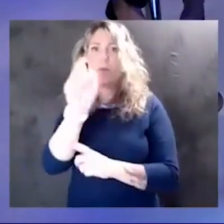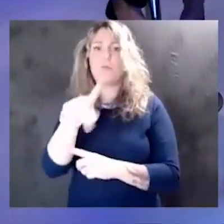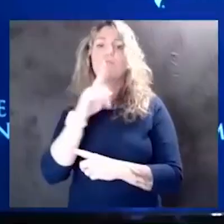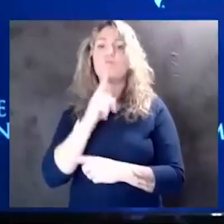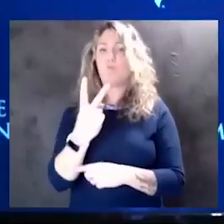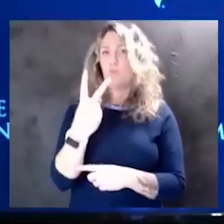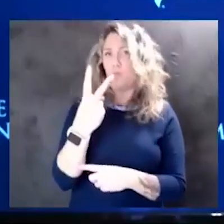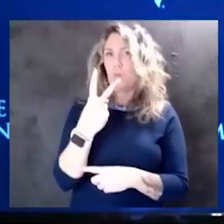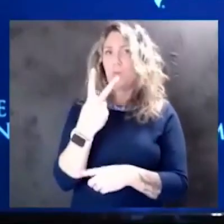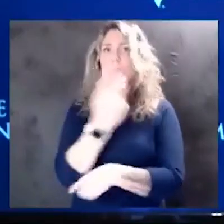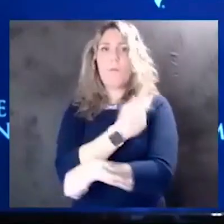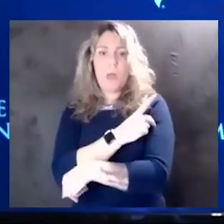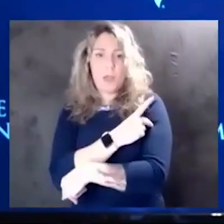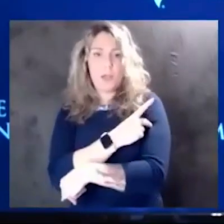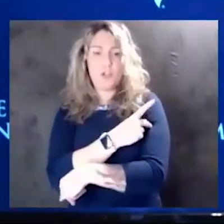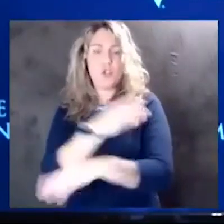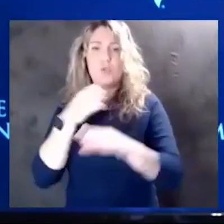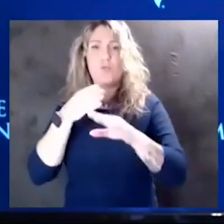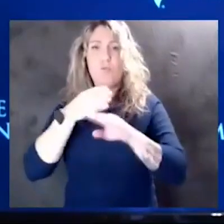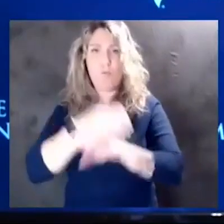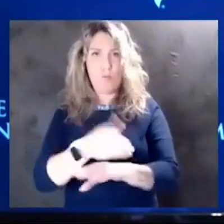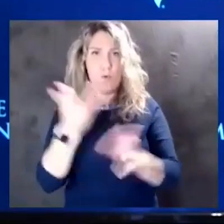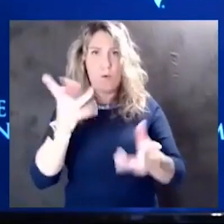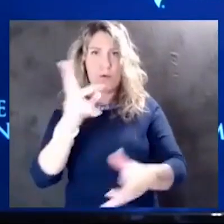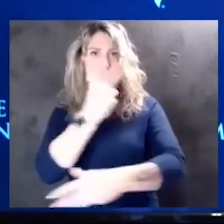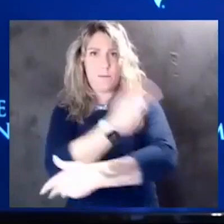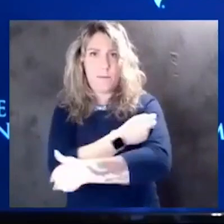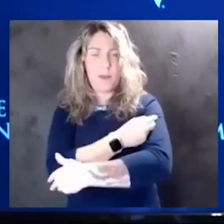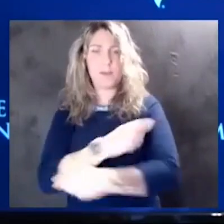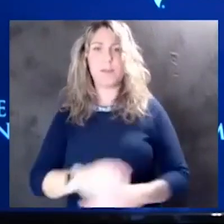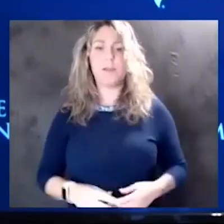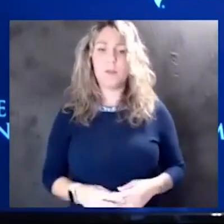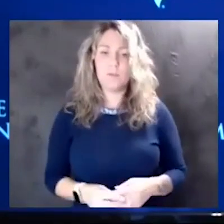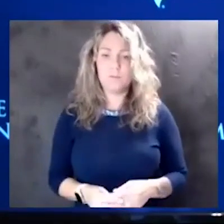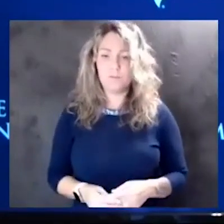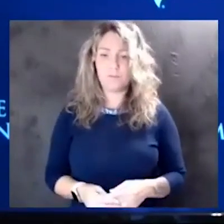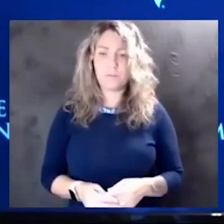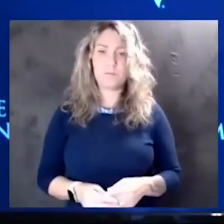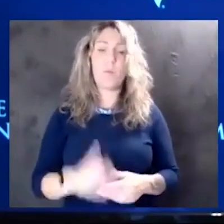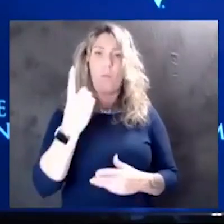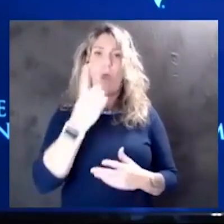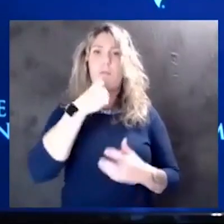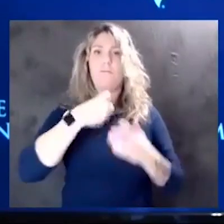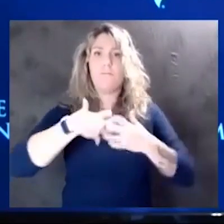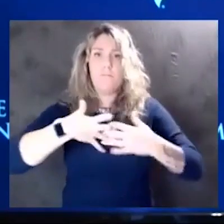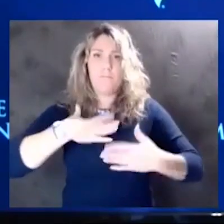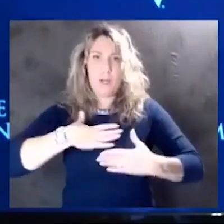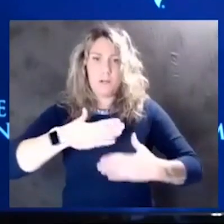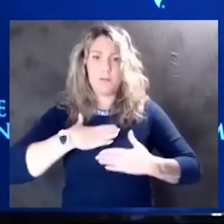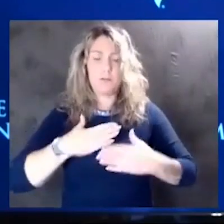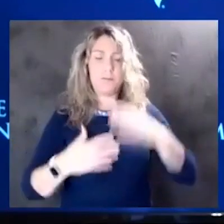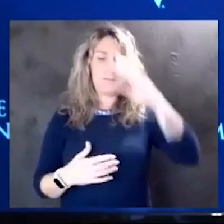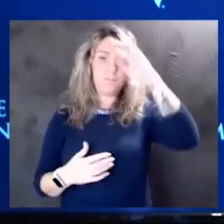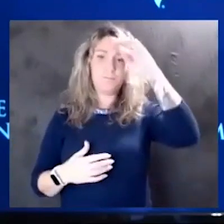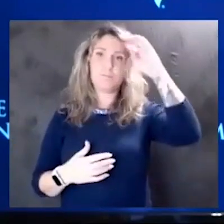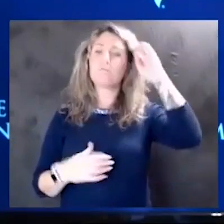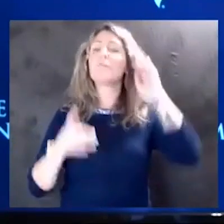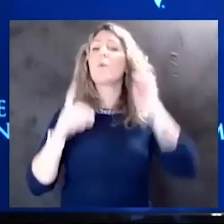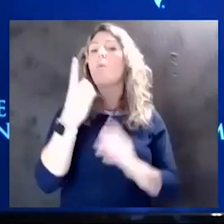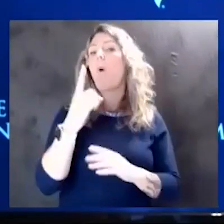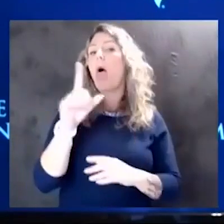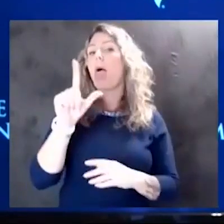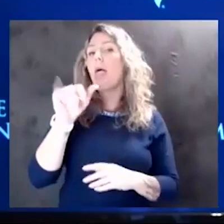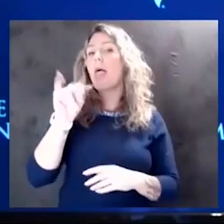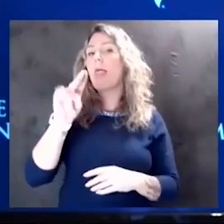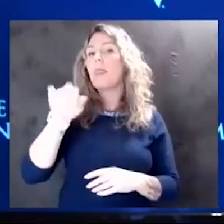were post-vaccination who were on a ventilator. One of them had lymphoma, had a bone marrow